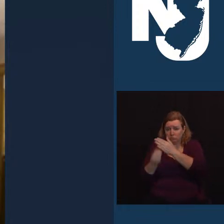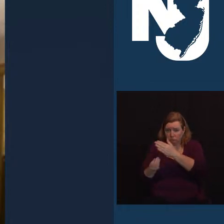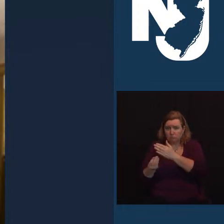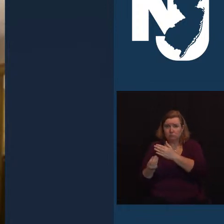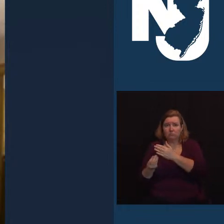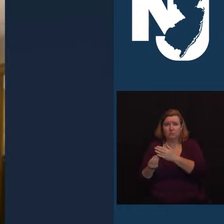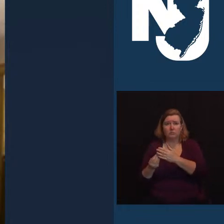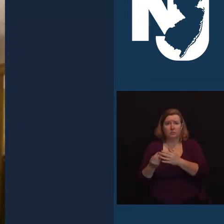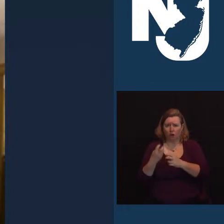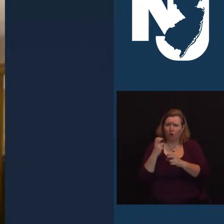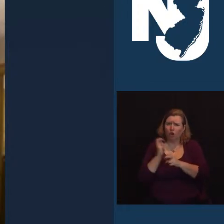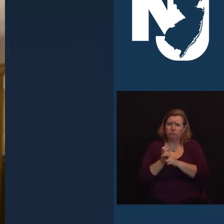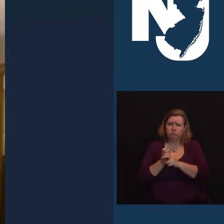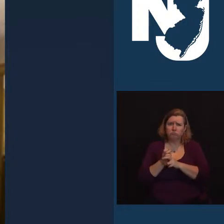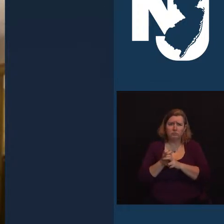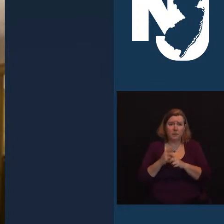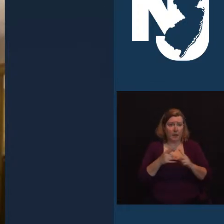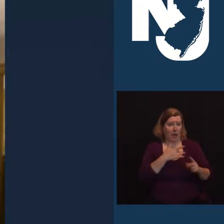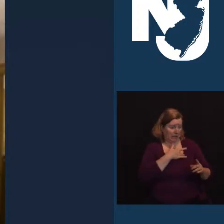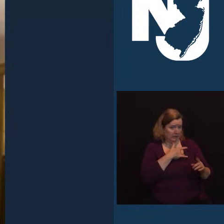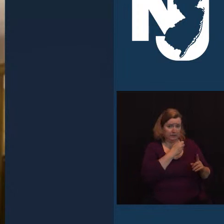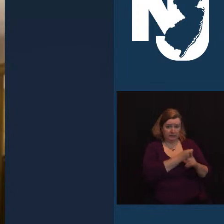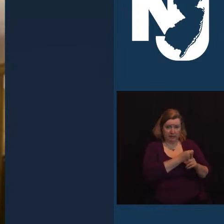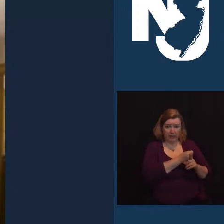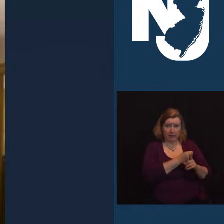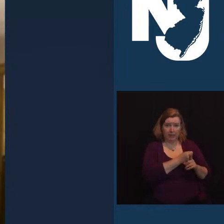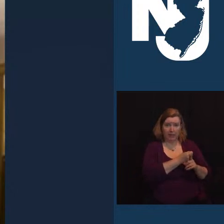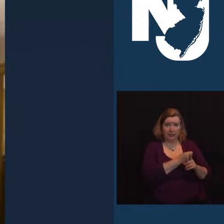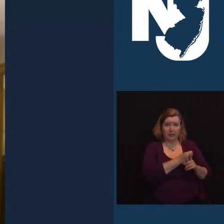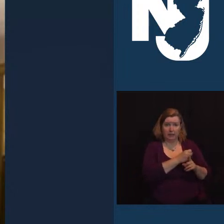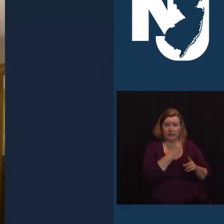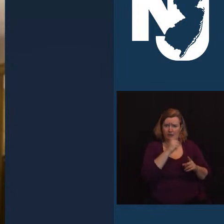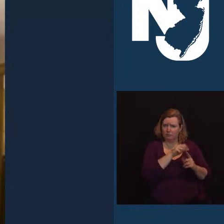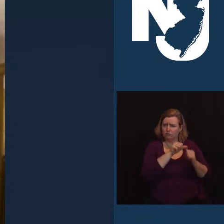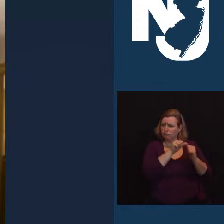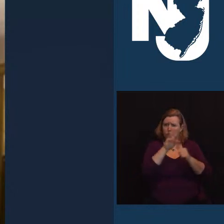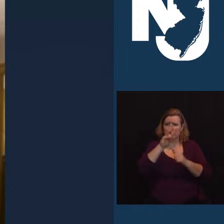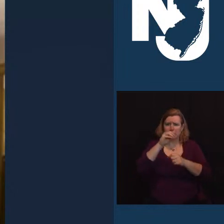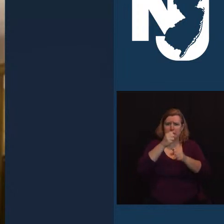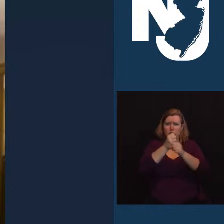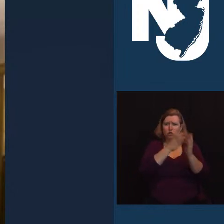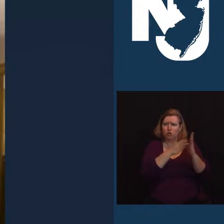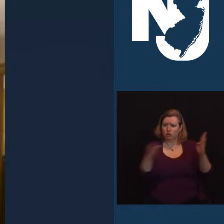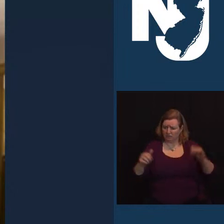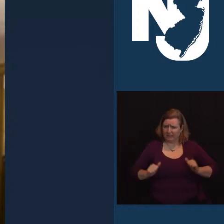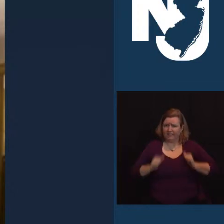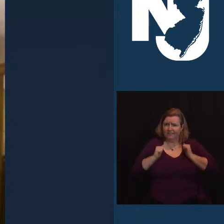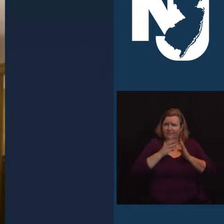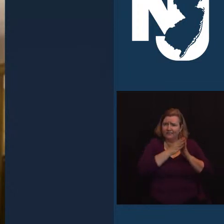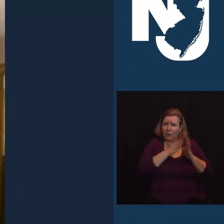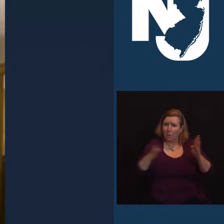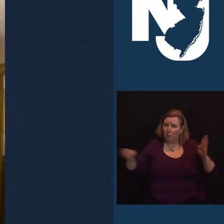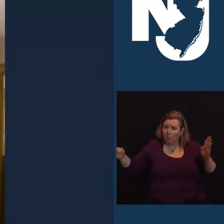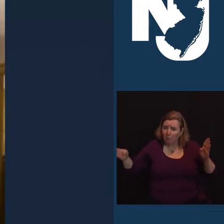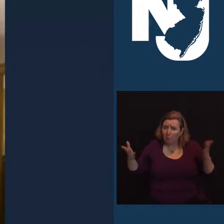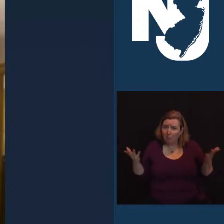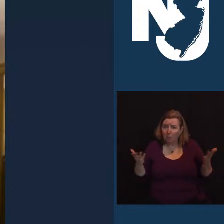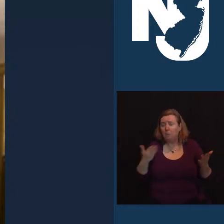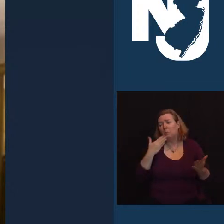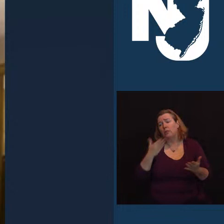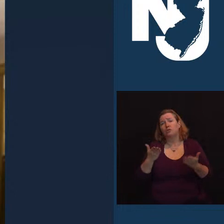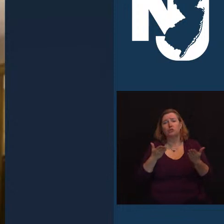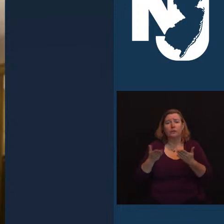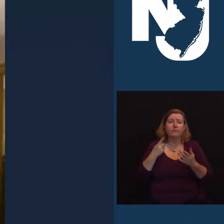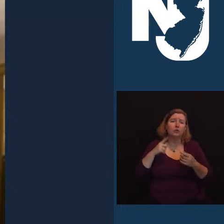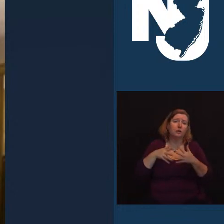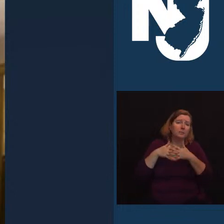that first heart attack. God love him. We thank John for his service to our nation, to the students in Fort Lee that he helped along